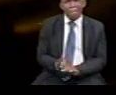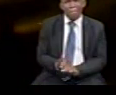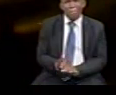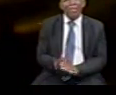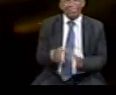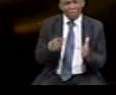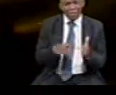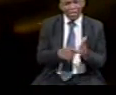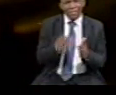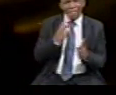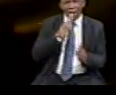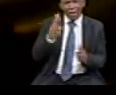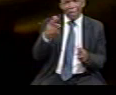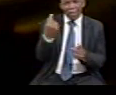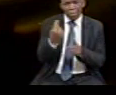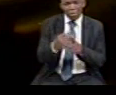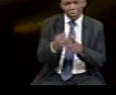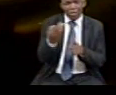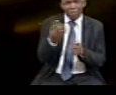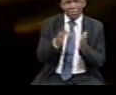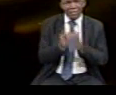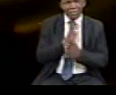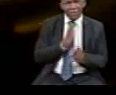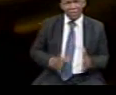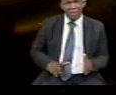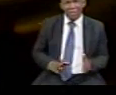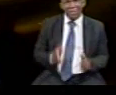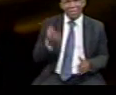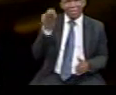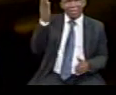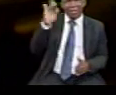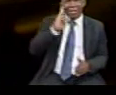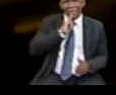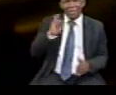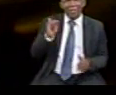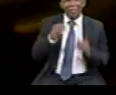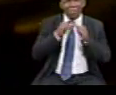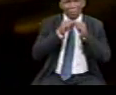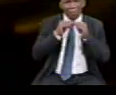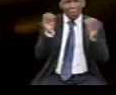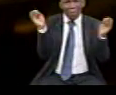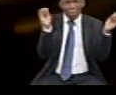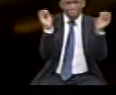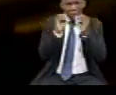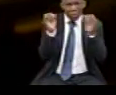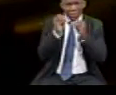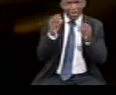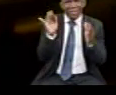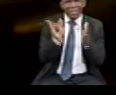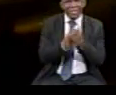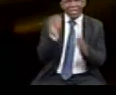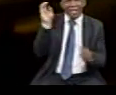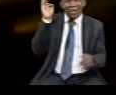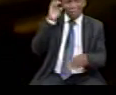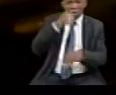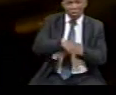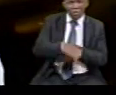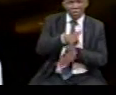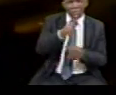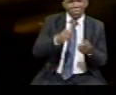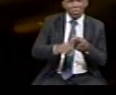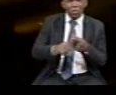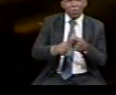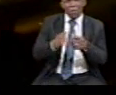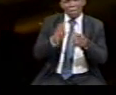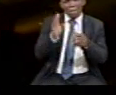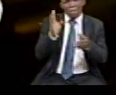words of Jesus. You see, if there's nothing that can cause you to be this way, Jesus Christ will not say what. Jesus Christ is the greatest economist